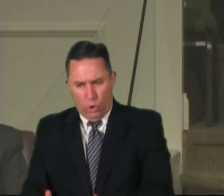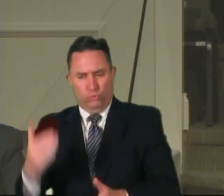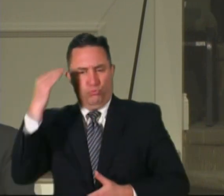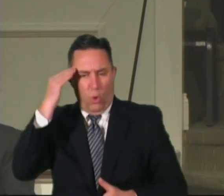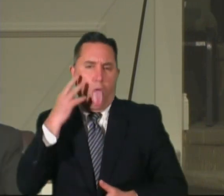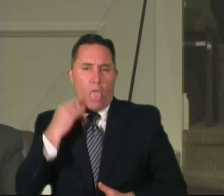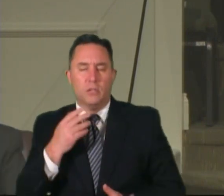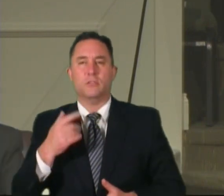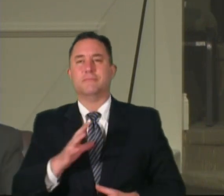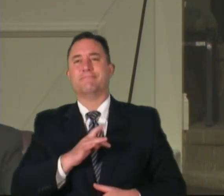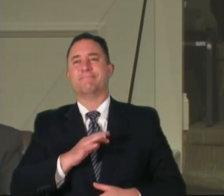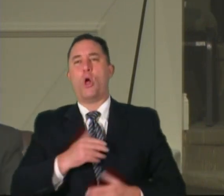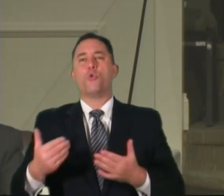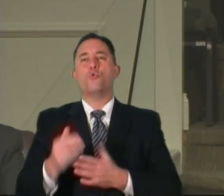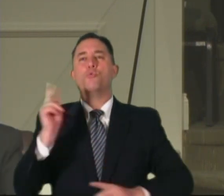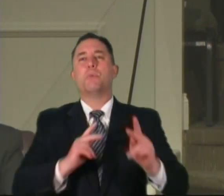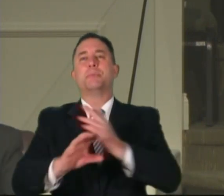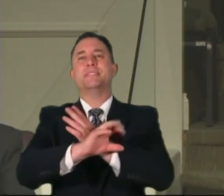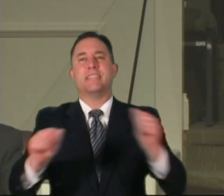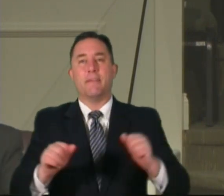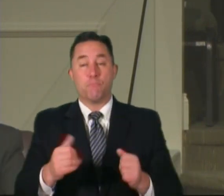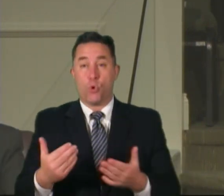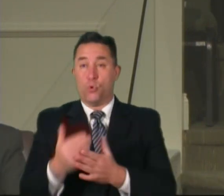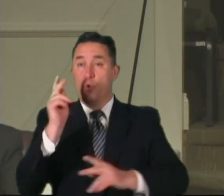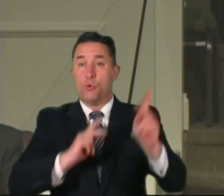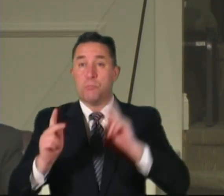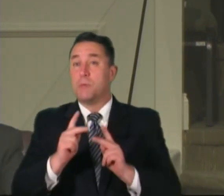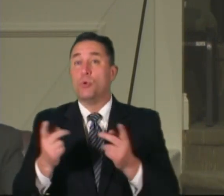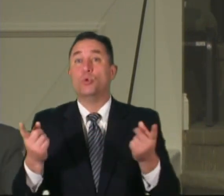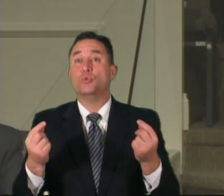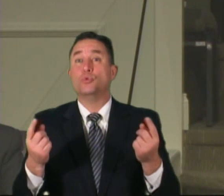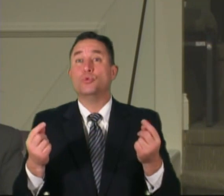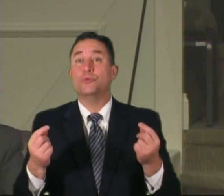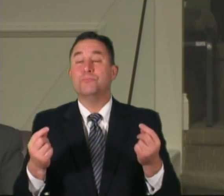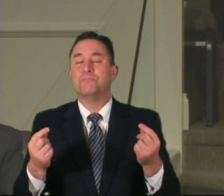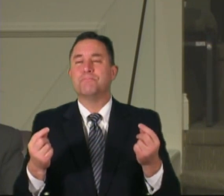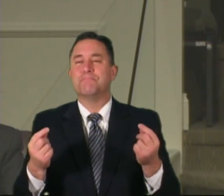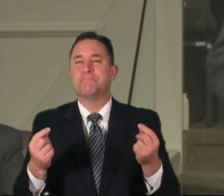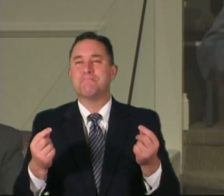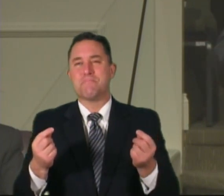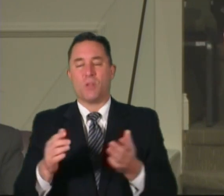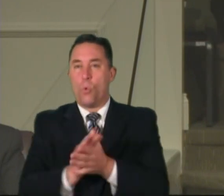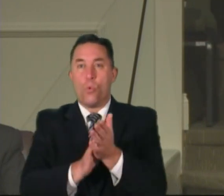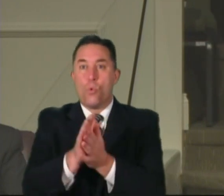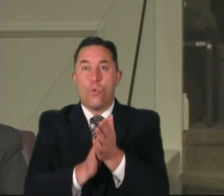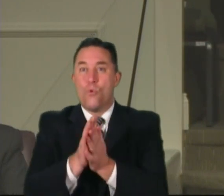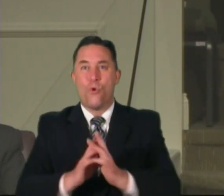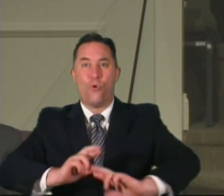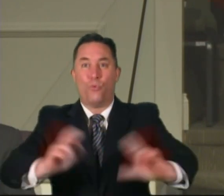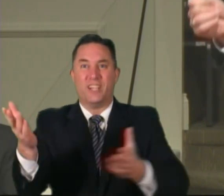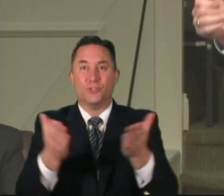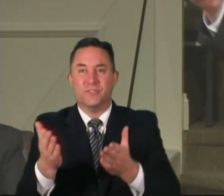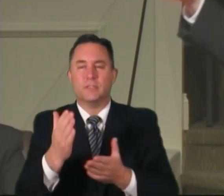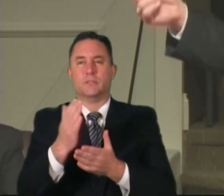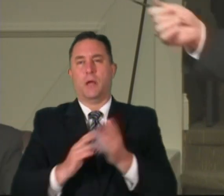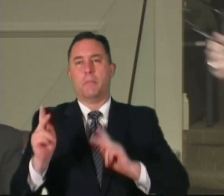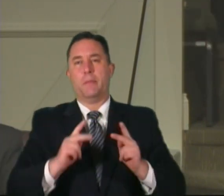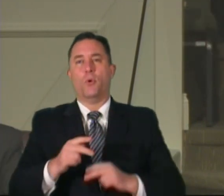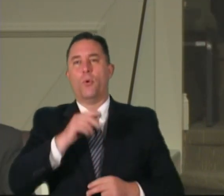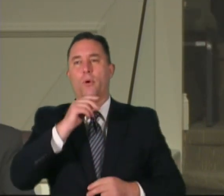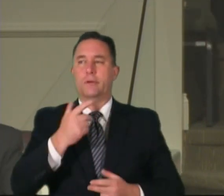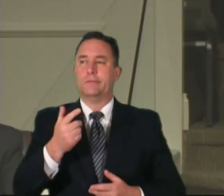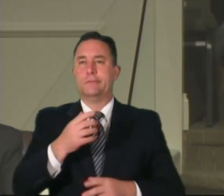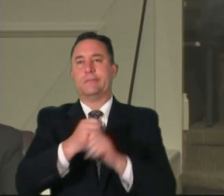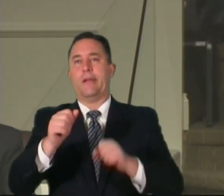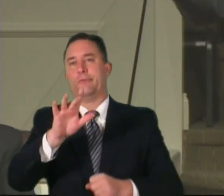knows that. I love it when new people get saved. You know, new people oftentimes, they're ready to serve. And sometimes people have been saved 25, 30